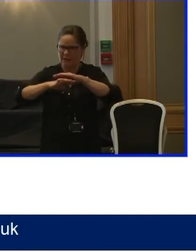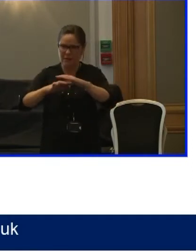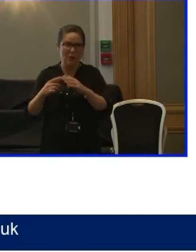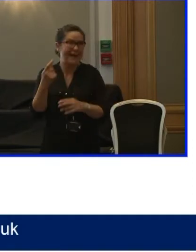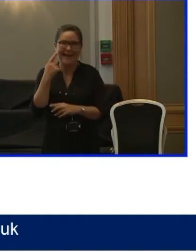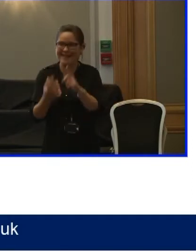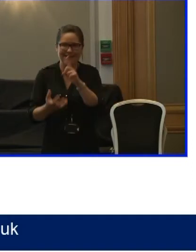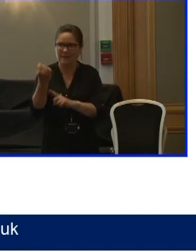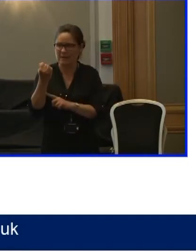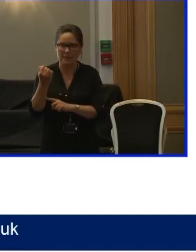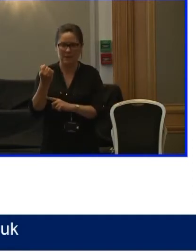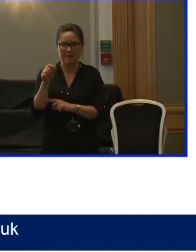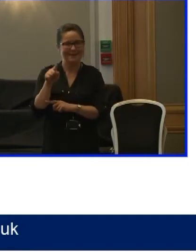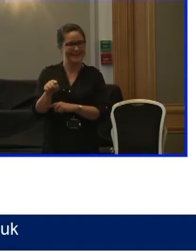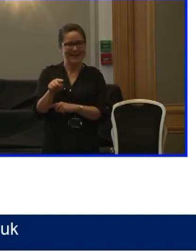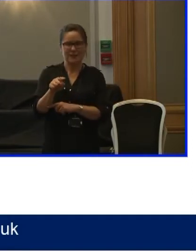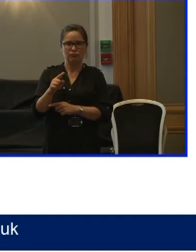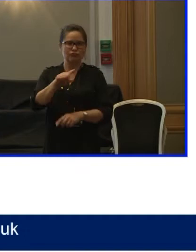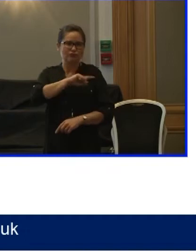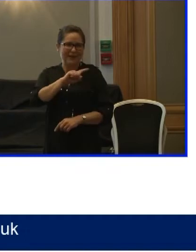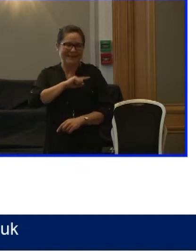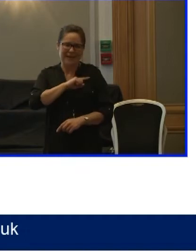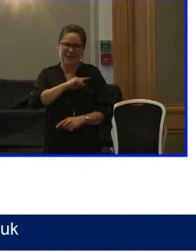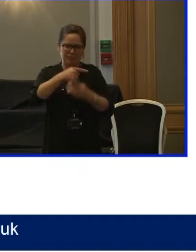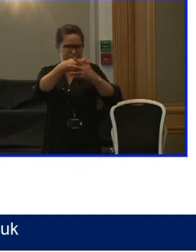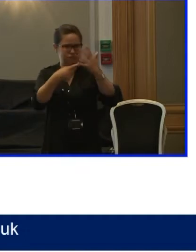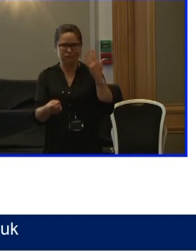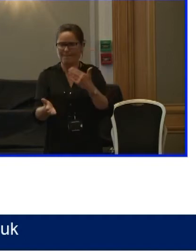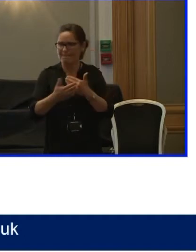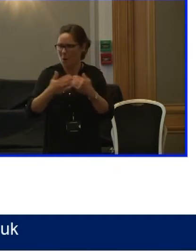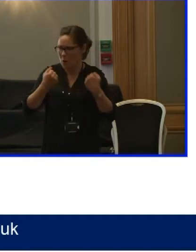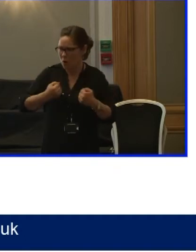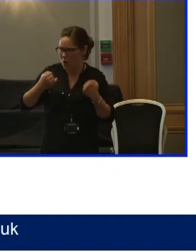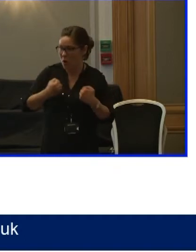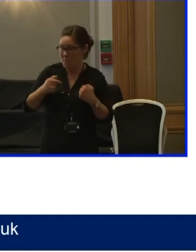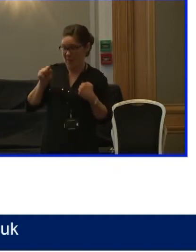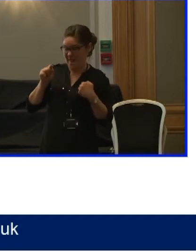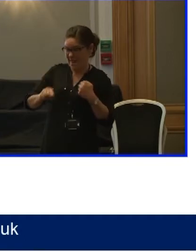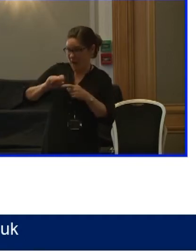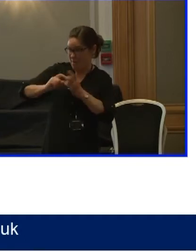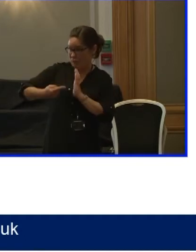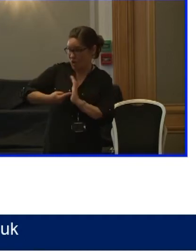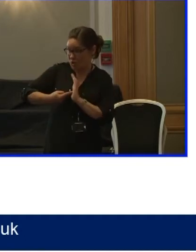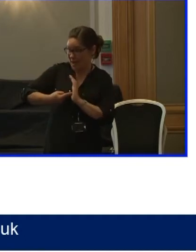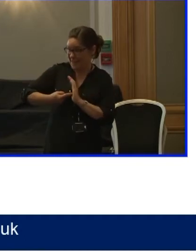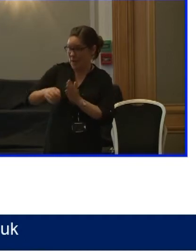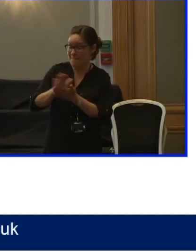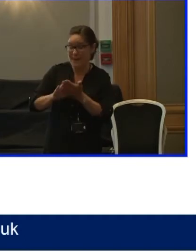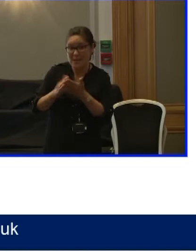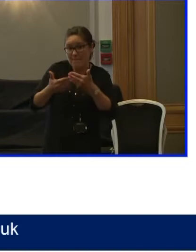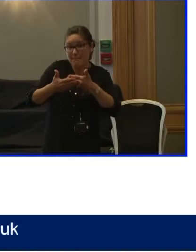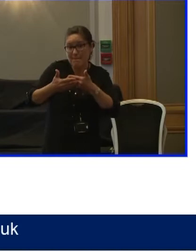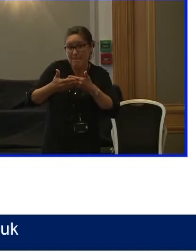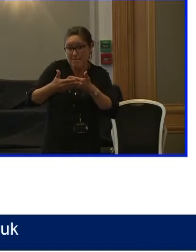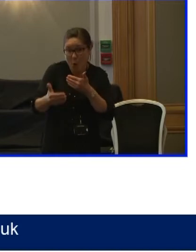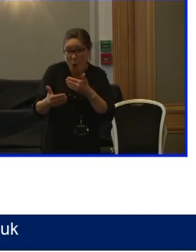conditions. They estimate that because of that project, around 70% of genes are now diagnosed. So we